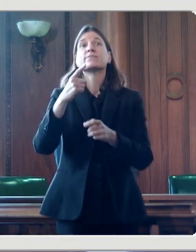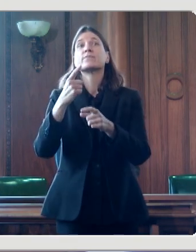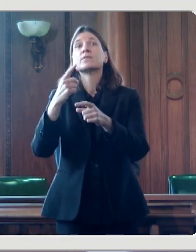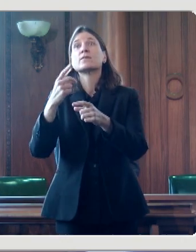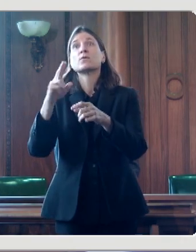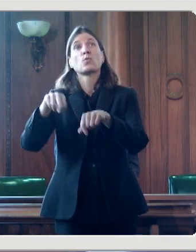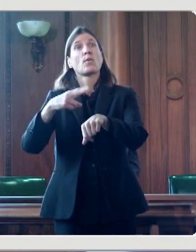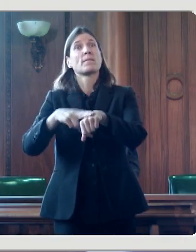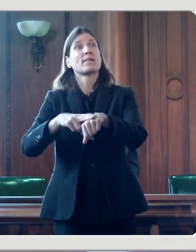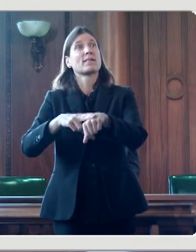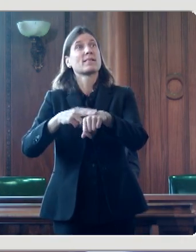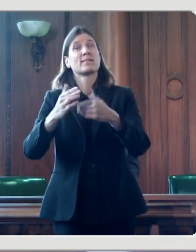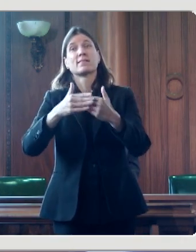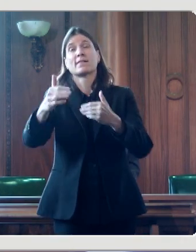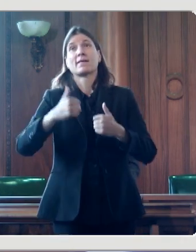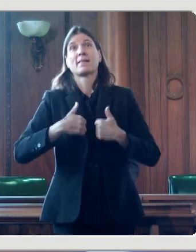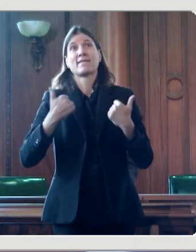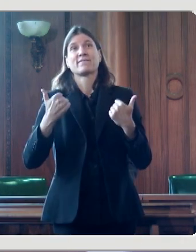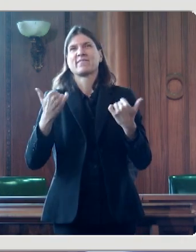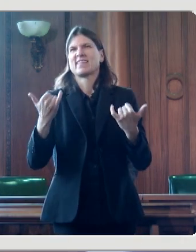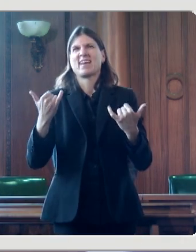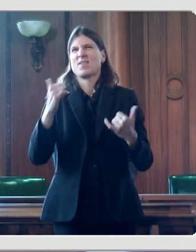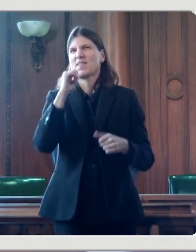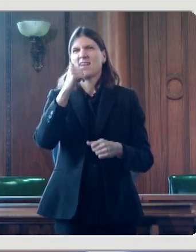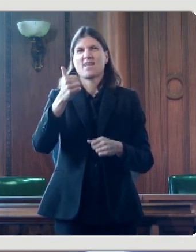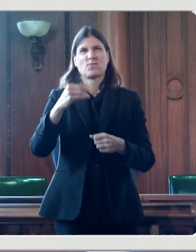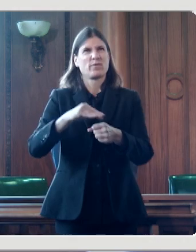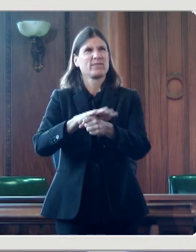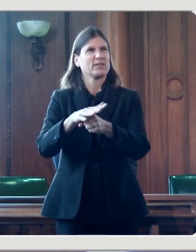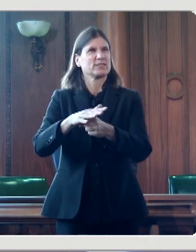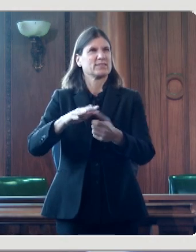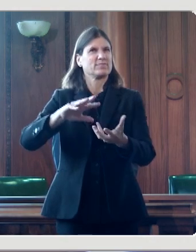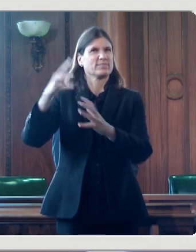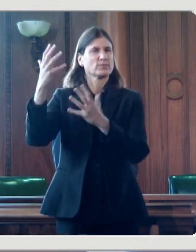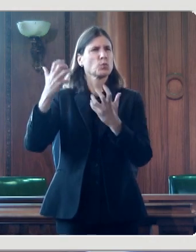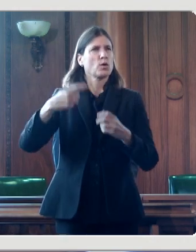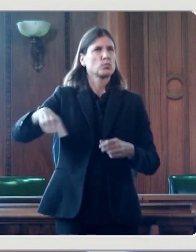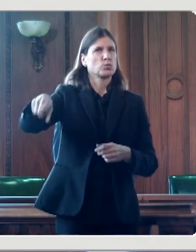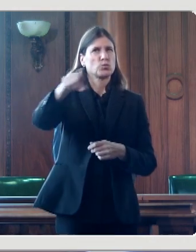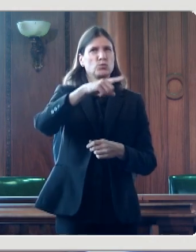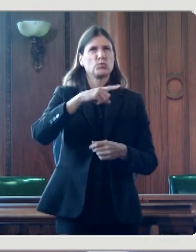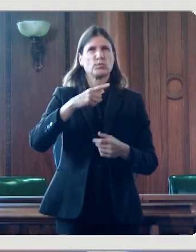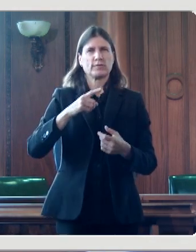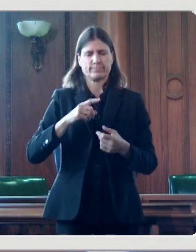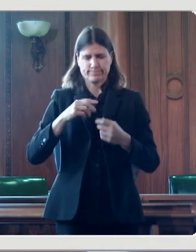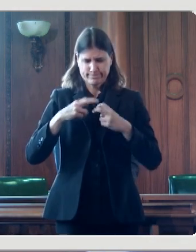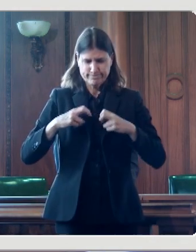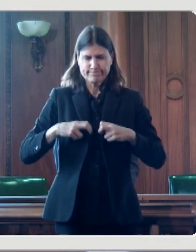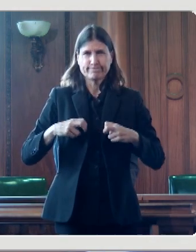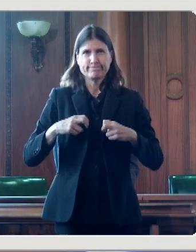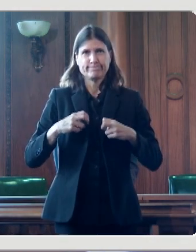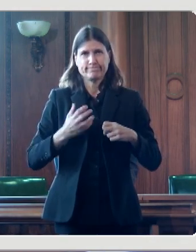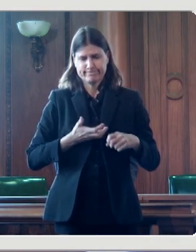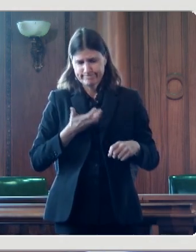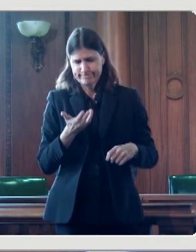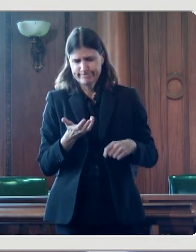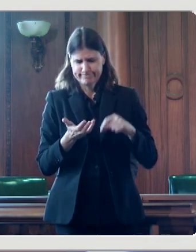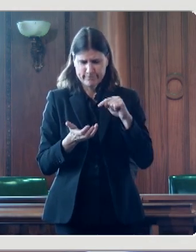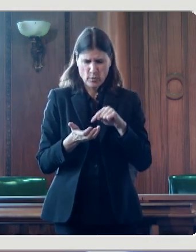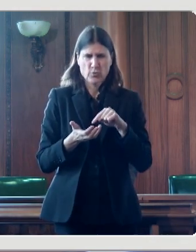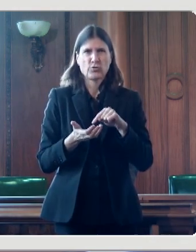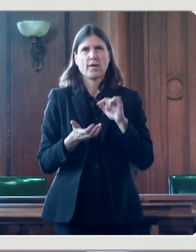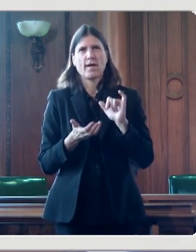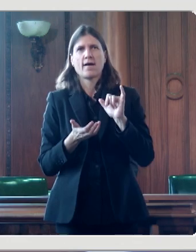fact, it's the countries that have been able to continually learn from the science, shift their strategies, and be